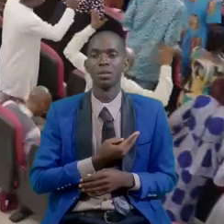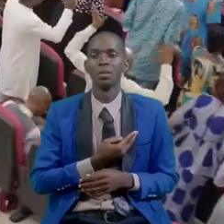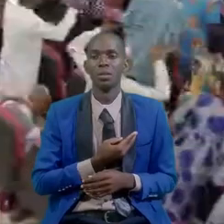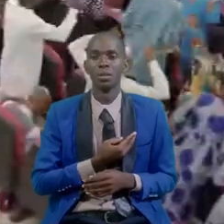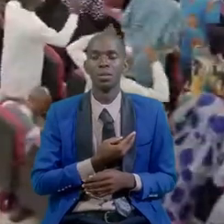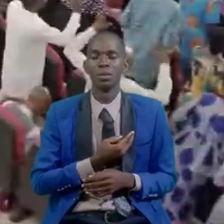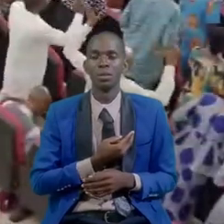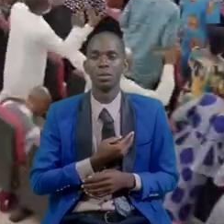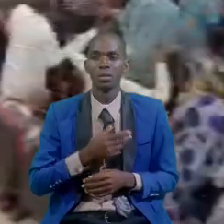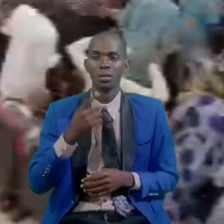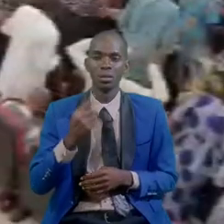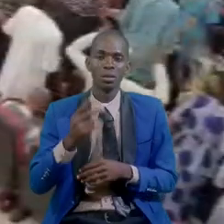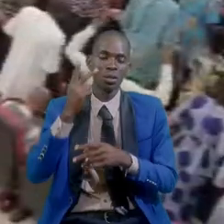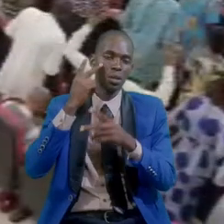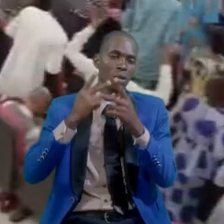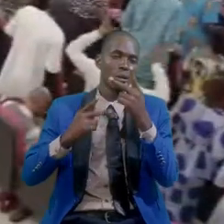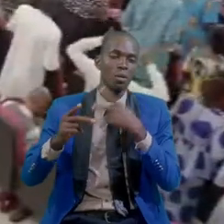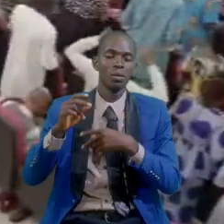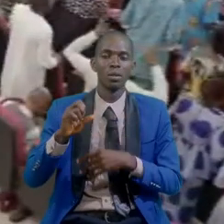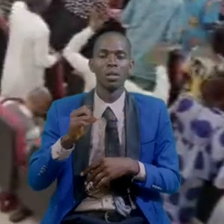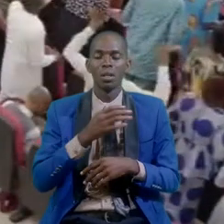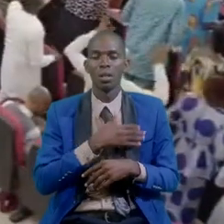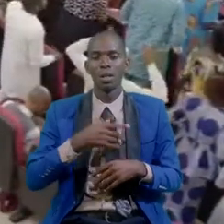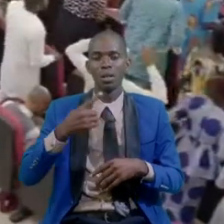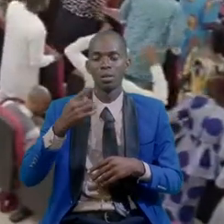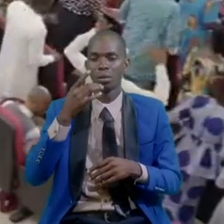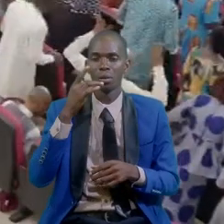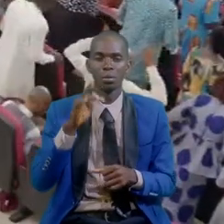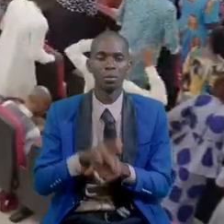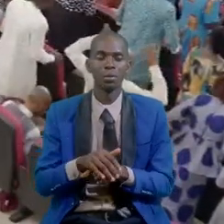the prophecy and the promise.